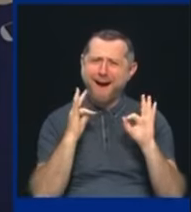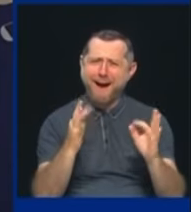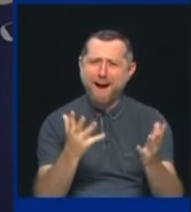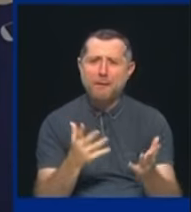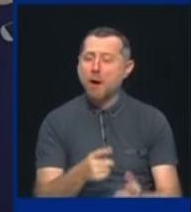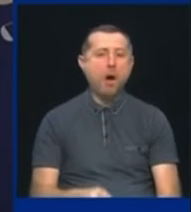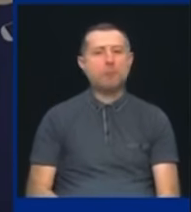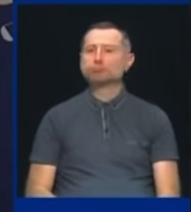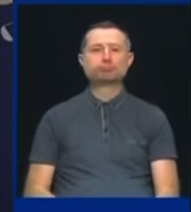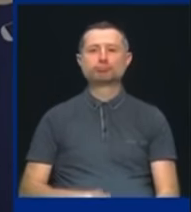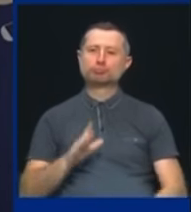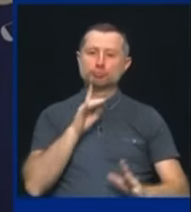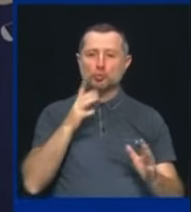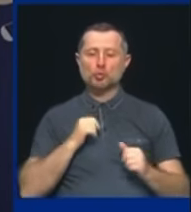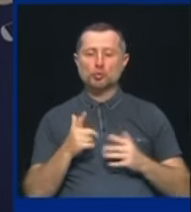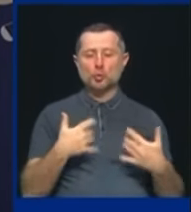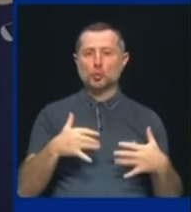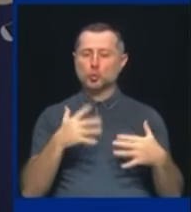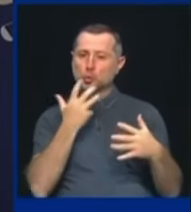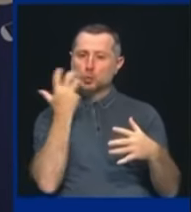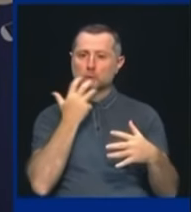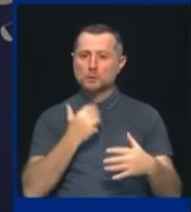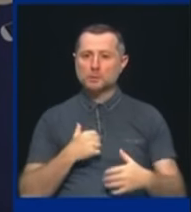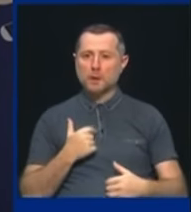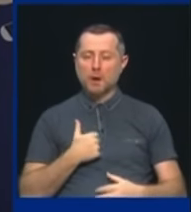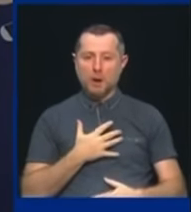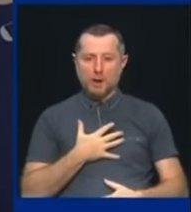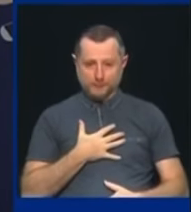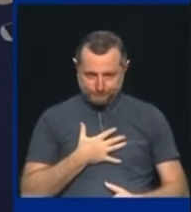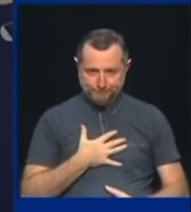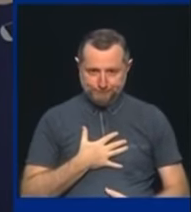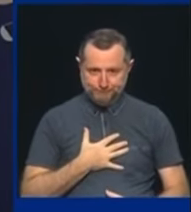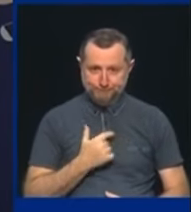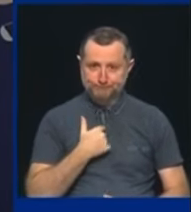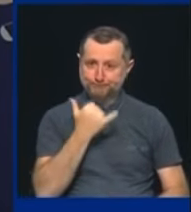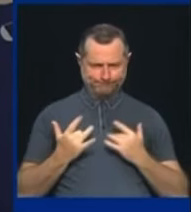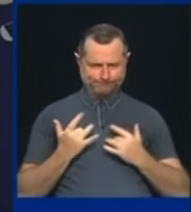I have slipped and called people honey, sweet contact.